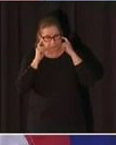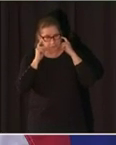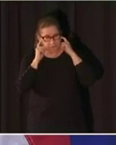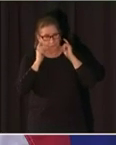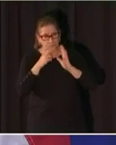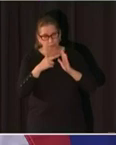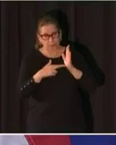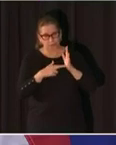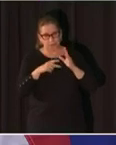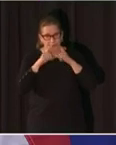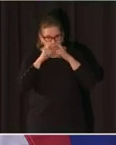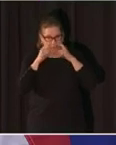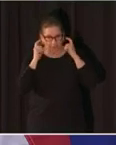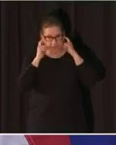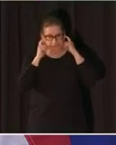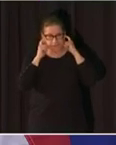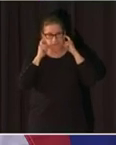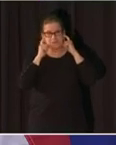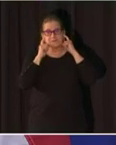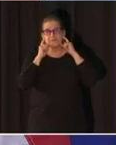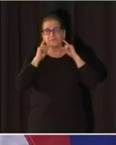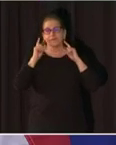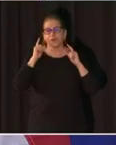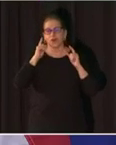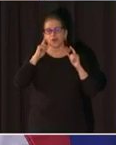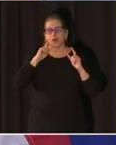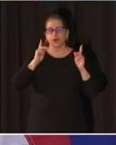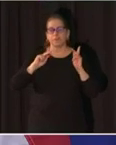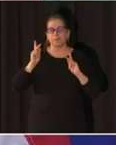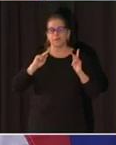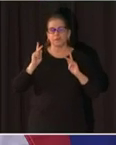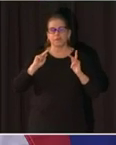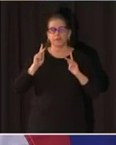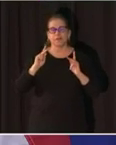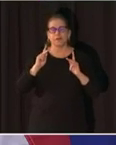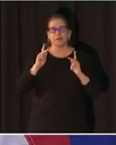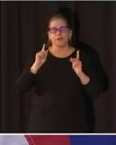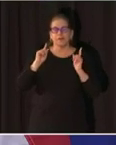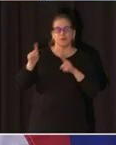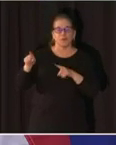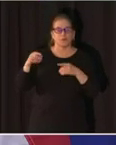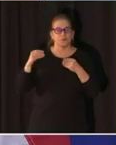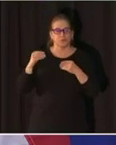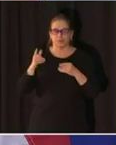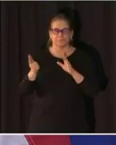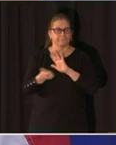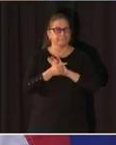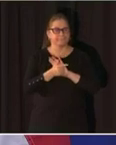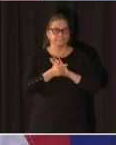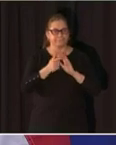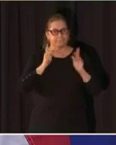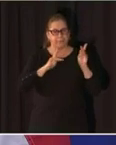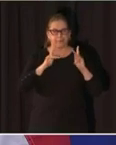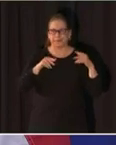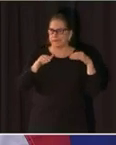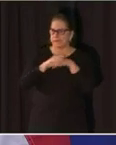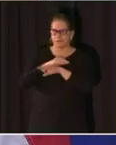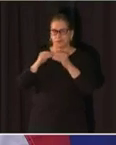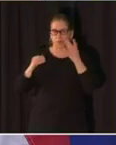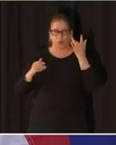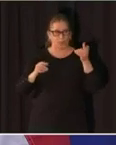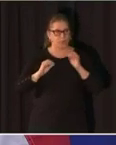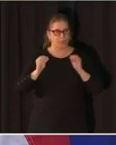their mask was unacceptable. And my response to them was that your order didn't say mask, it said